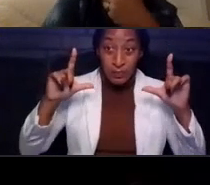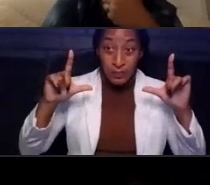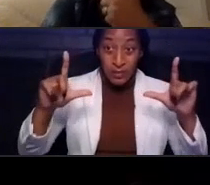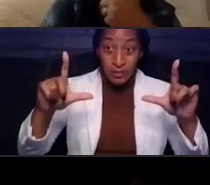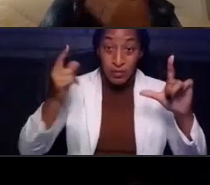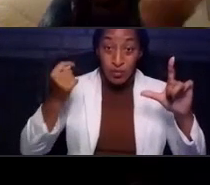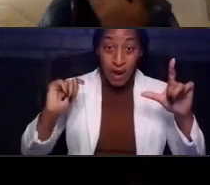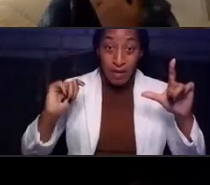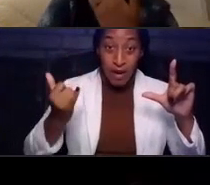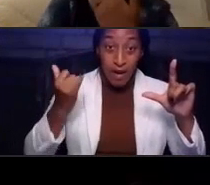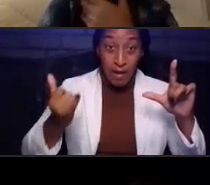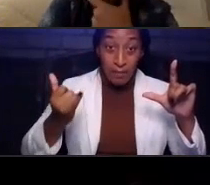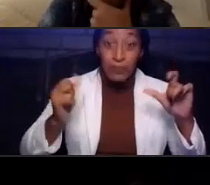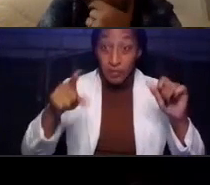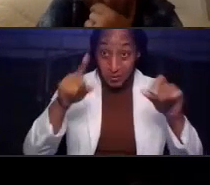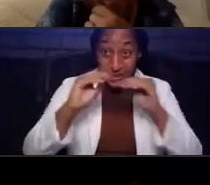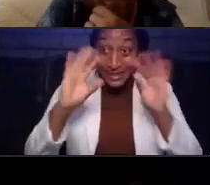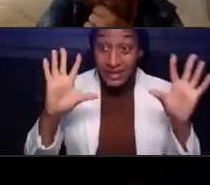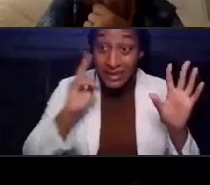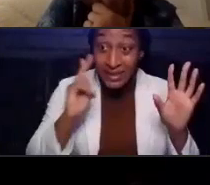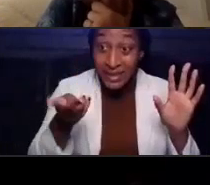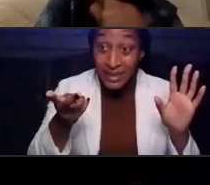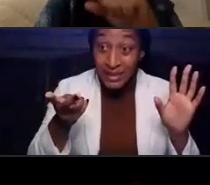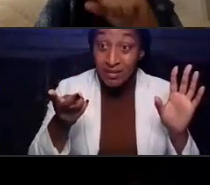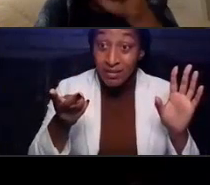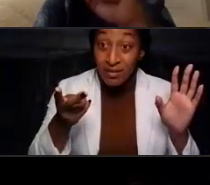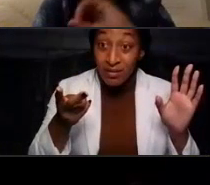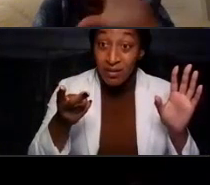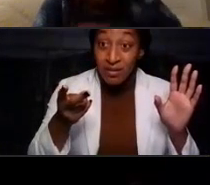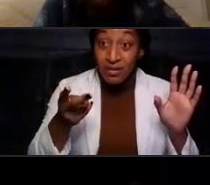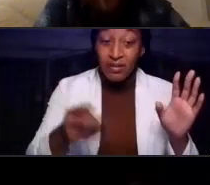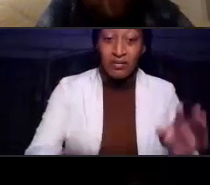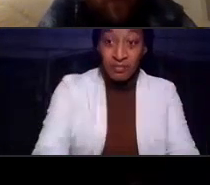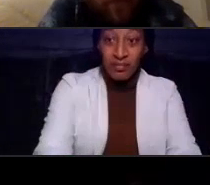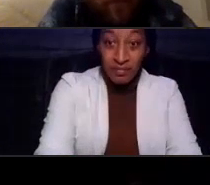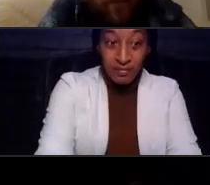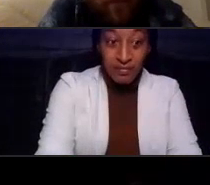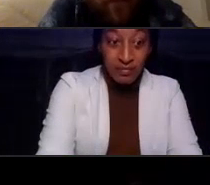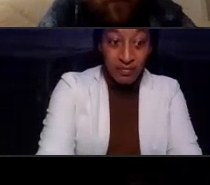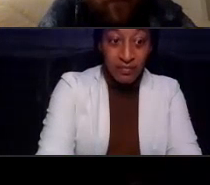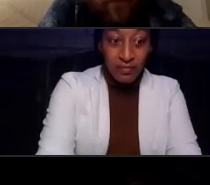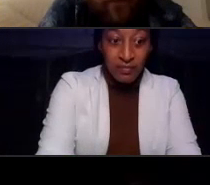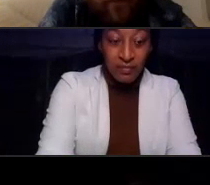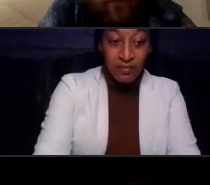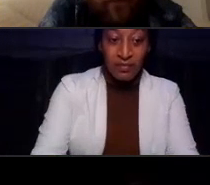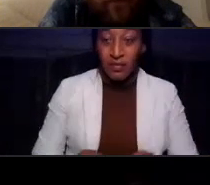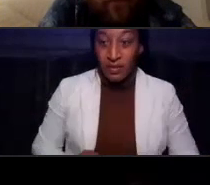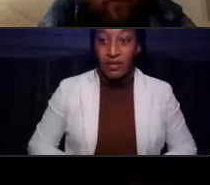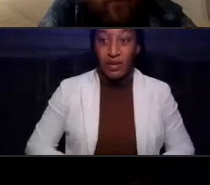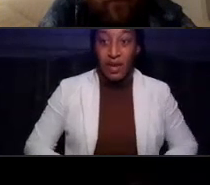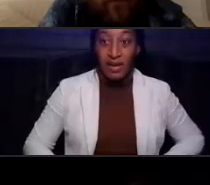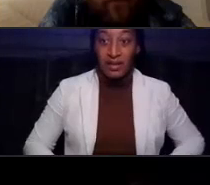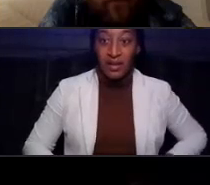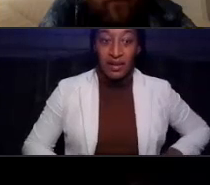Okay. So you should be able to see that pretty good. So it tells you use APA for all margins and